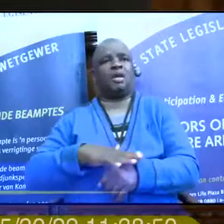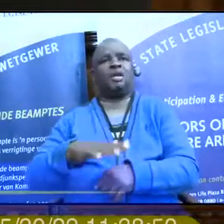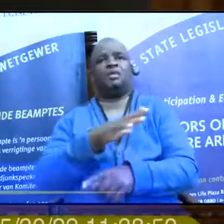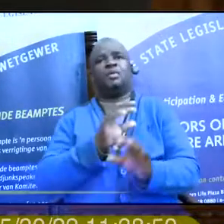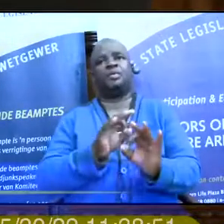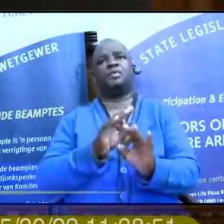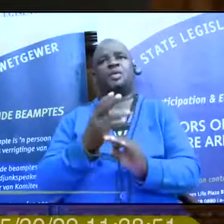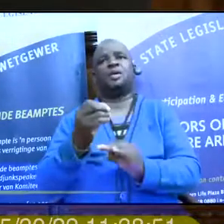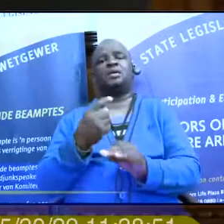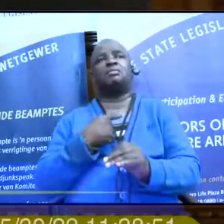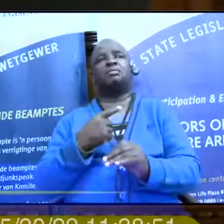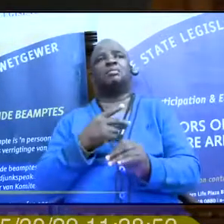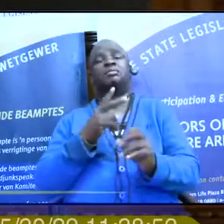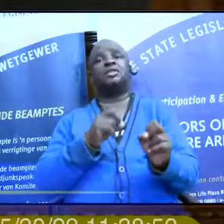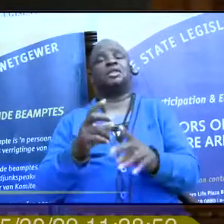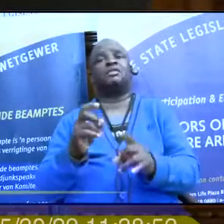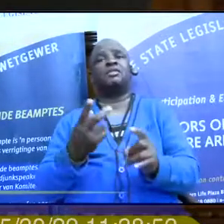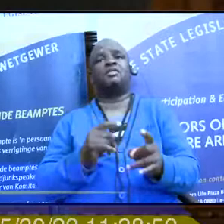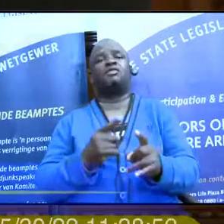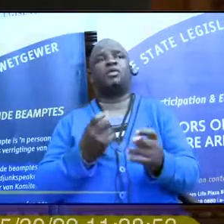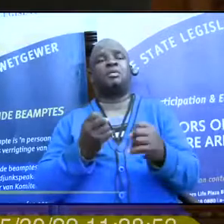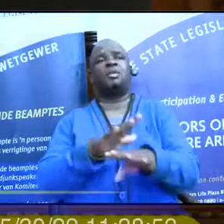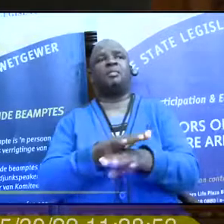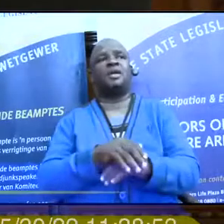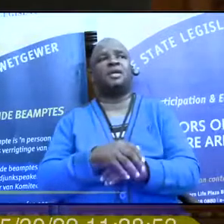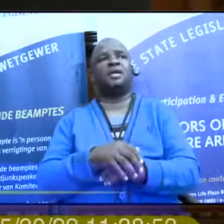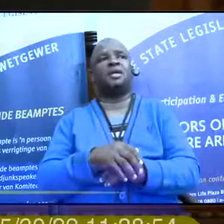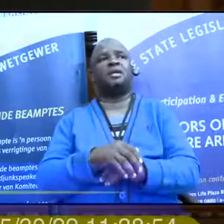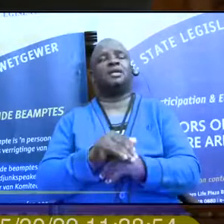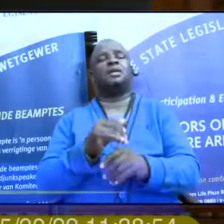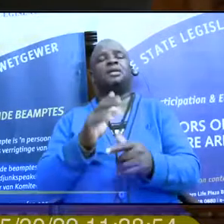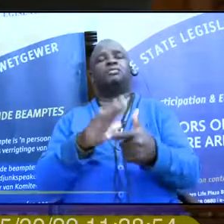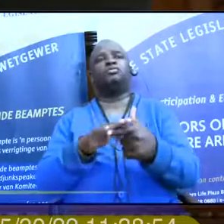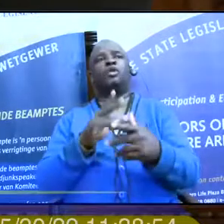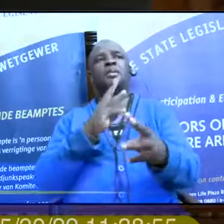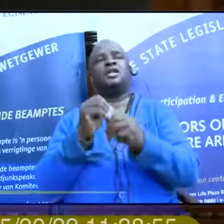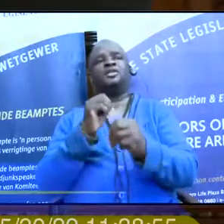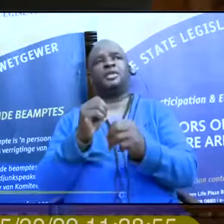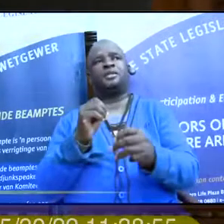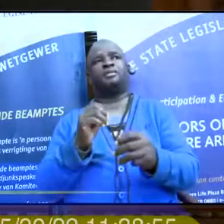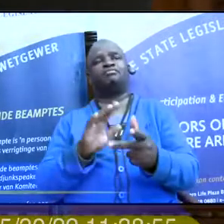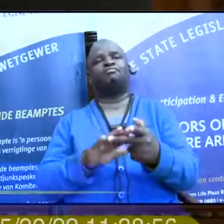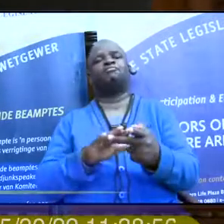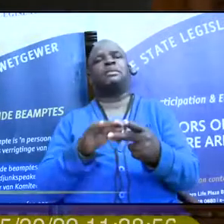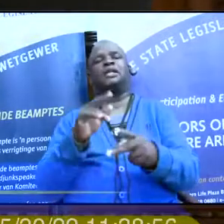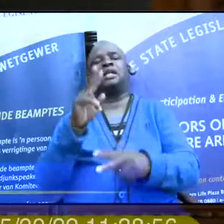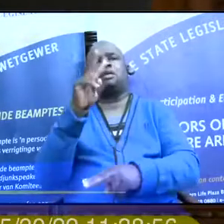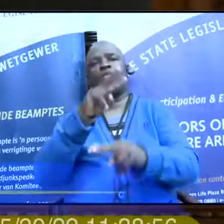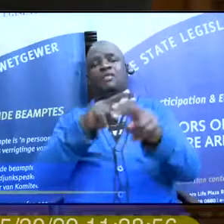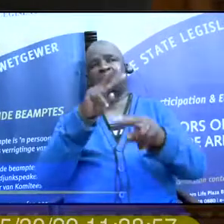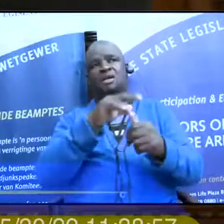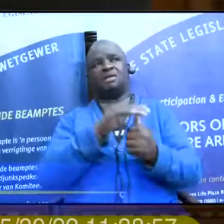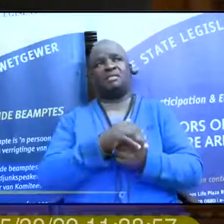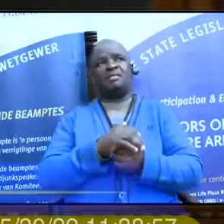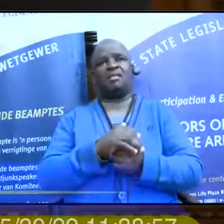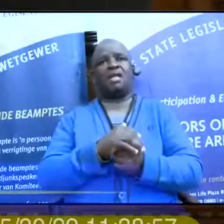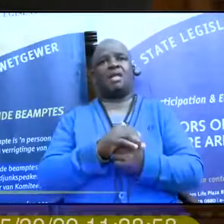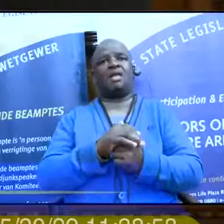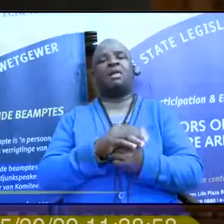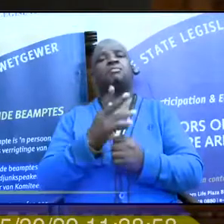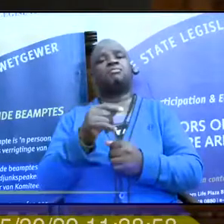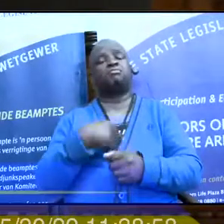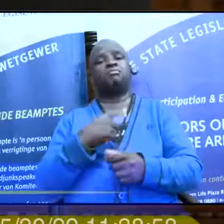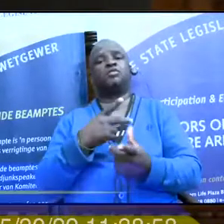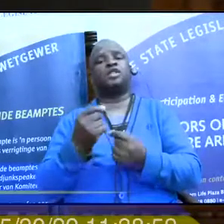we are struggling with the implementation we are struggling with the management we are struggling with the oversight and that is something that we need to